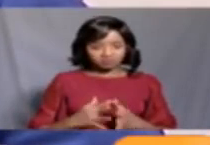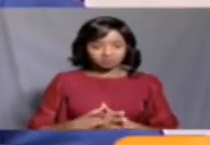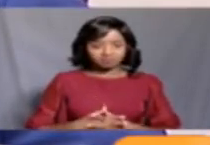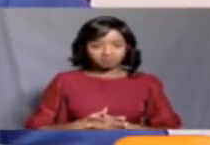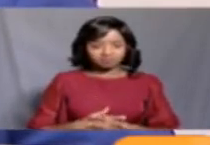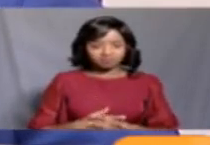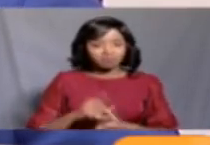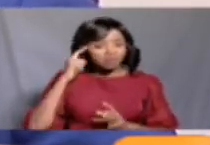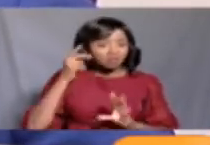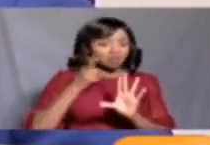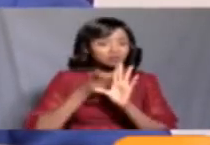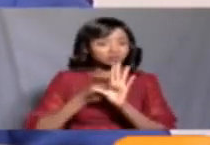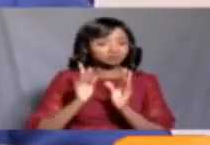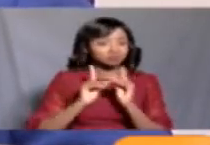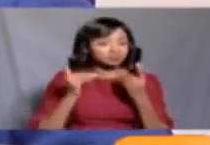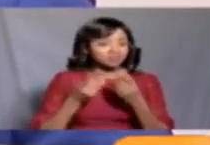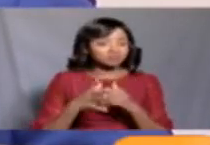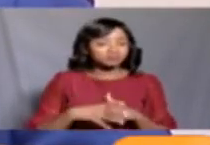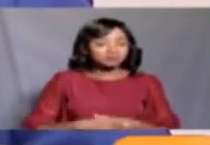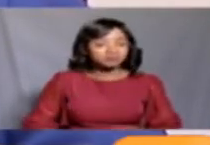in the psychological department. Right.